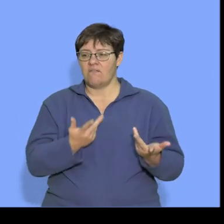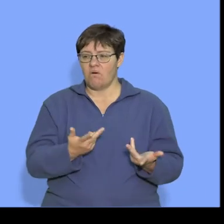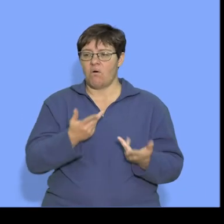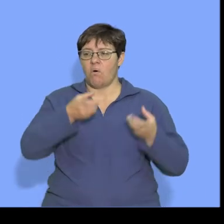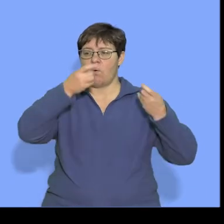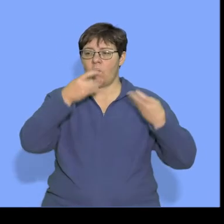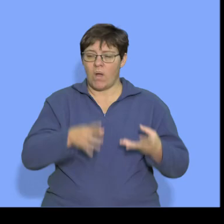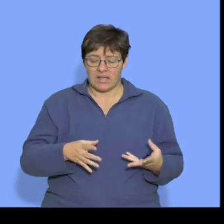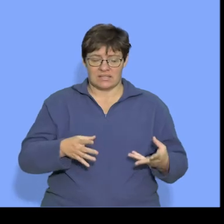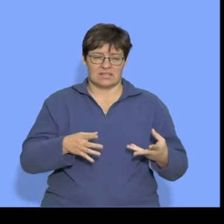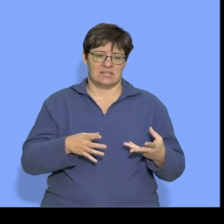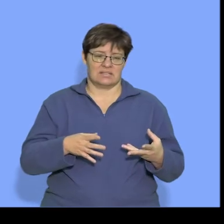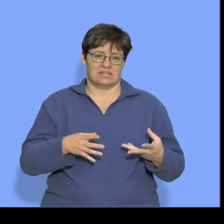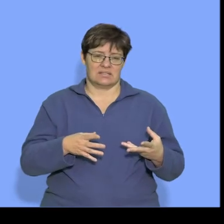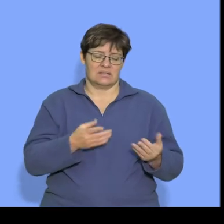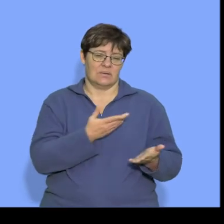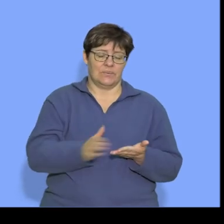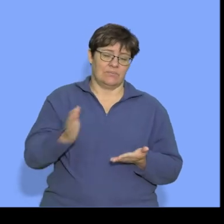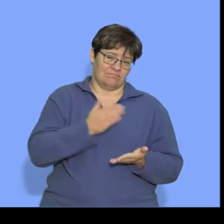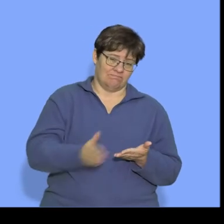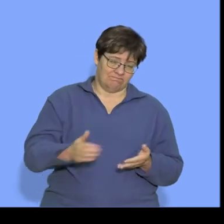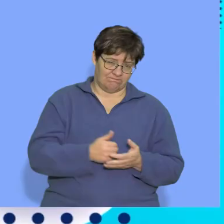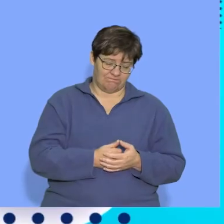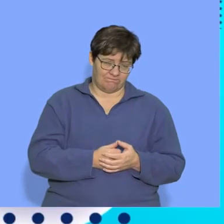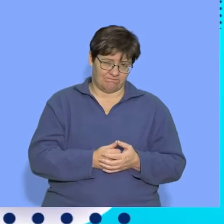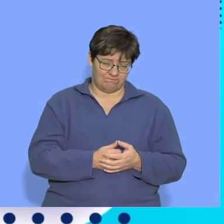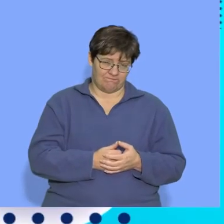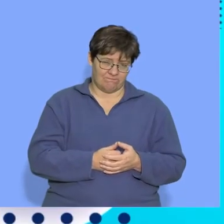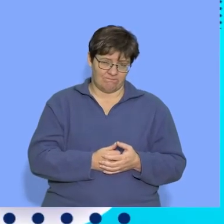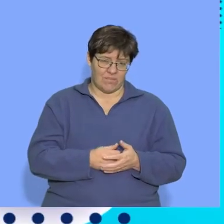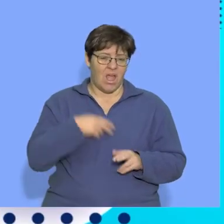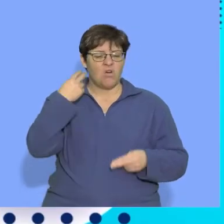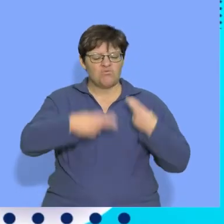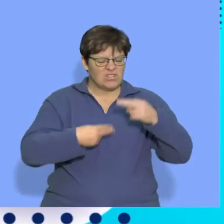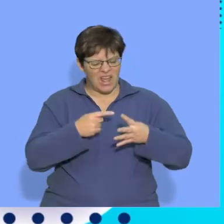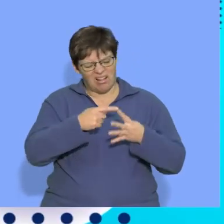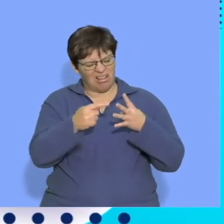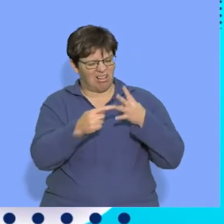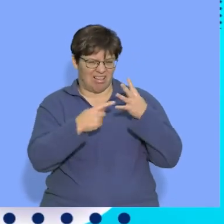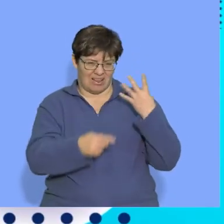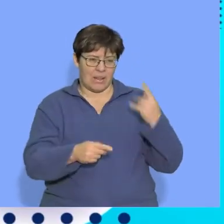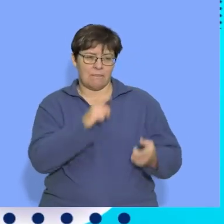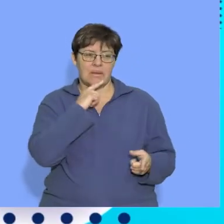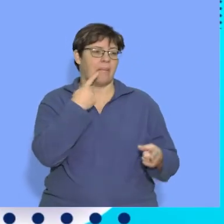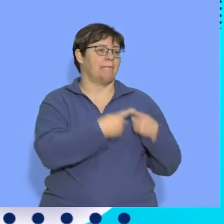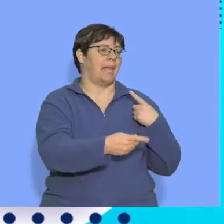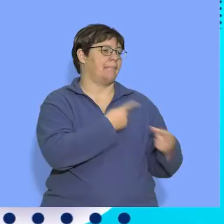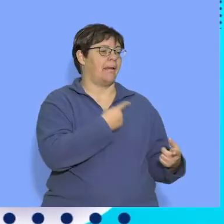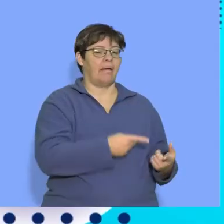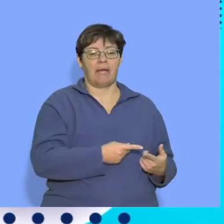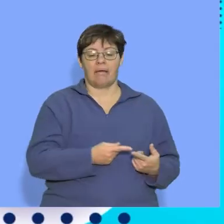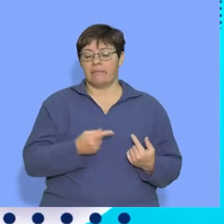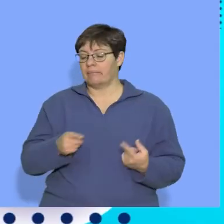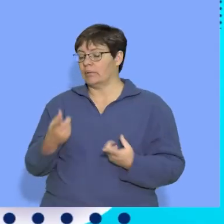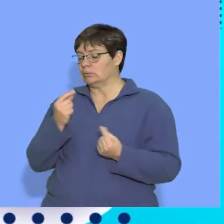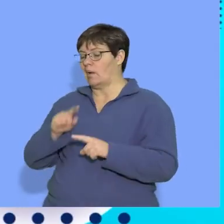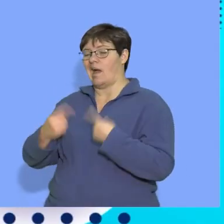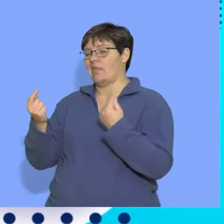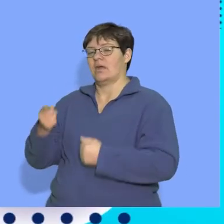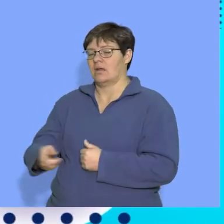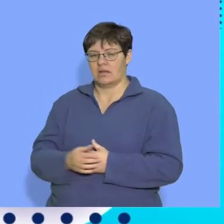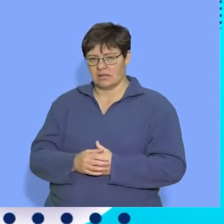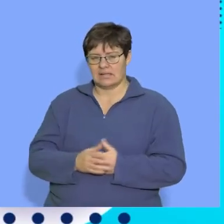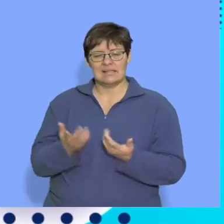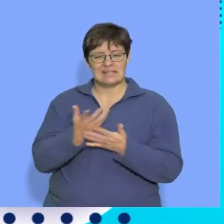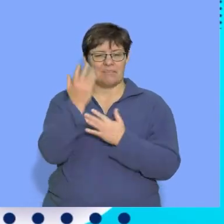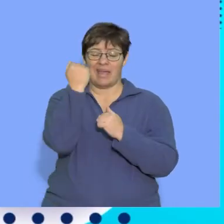disposal. So there are many ways in which recycling can happen. It's not simply just taking paper and repurposing it. Even in industries, the fact